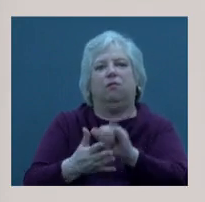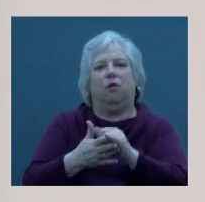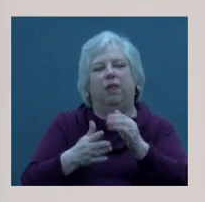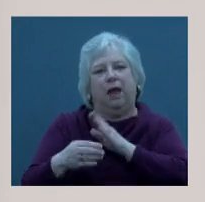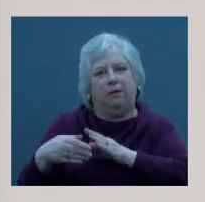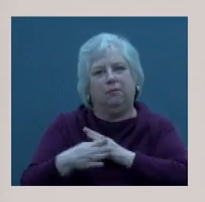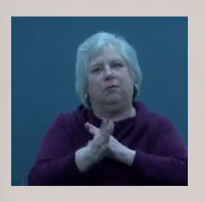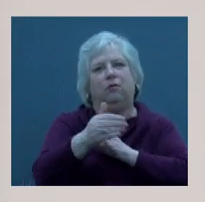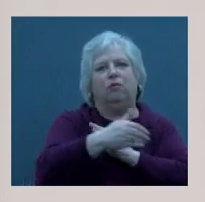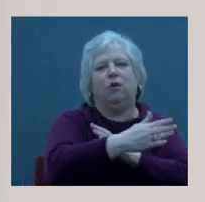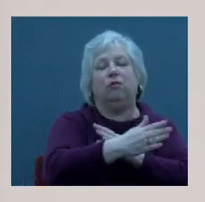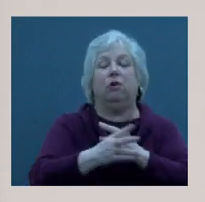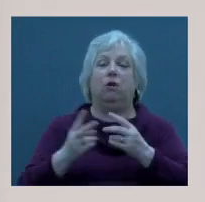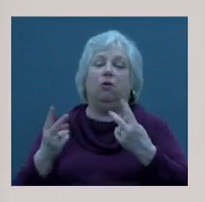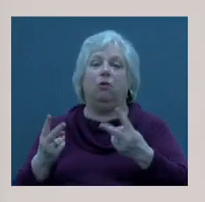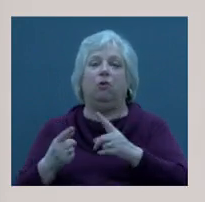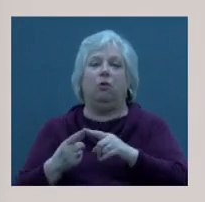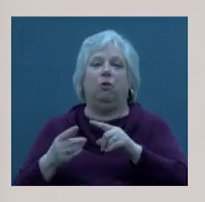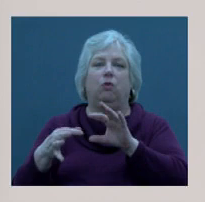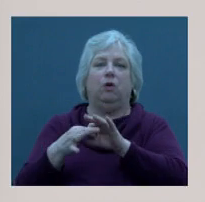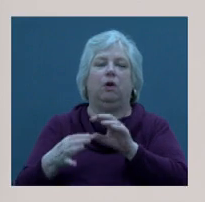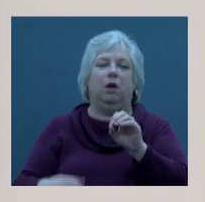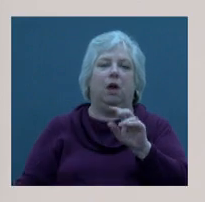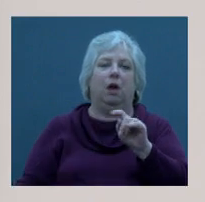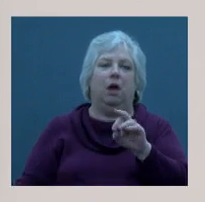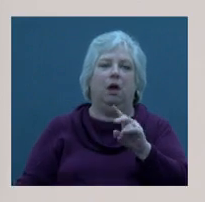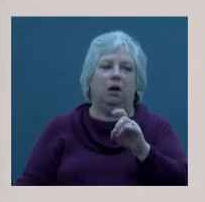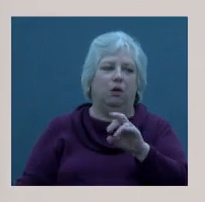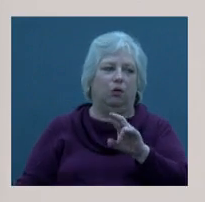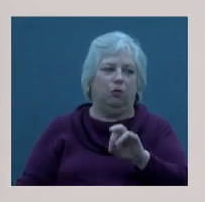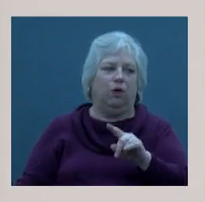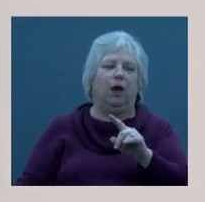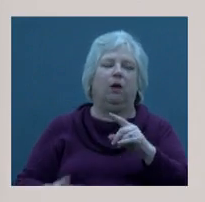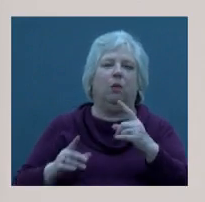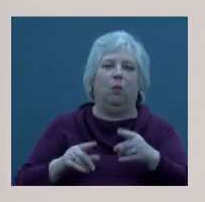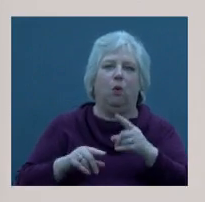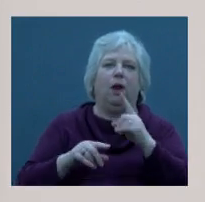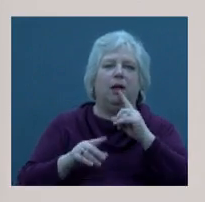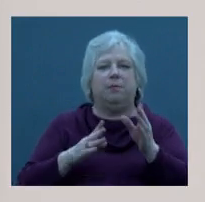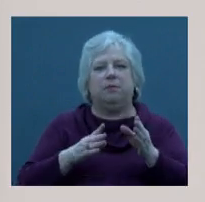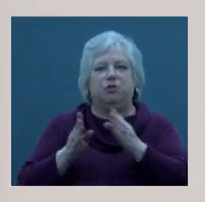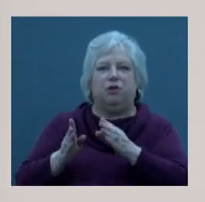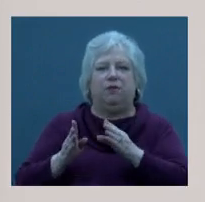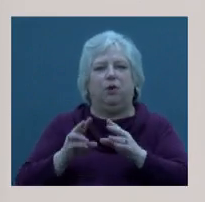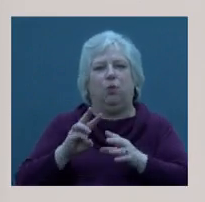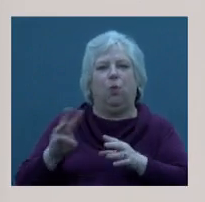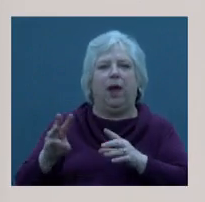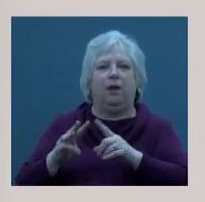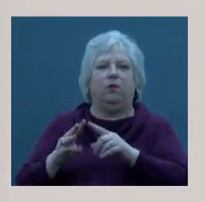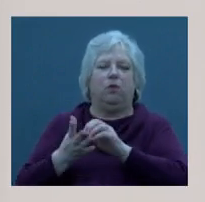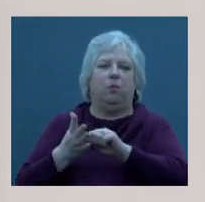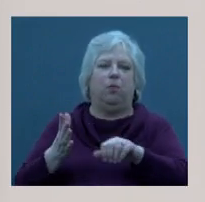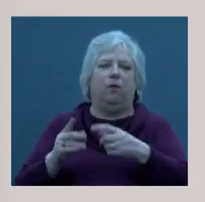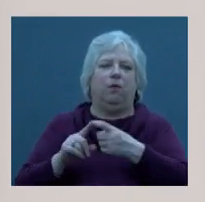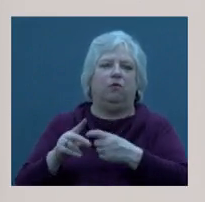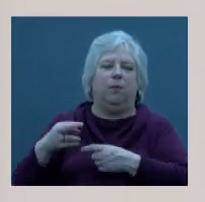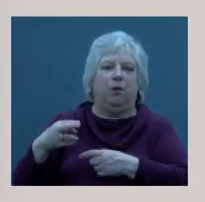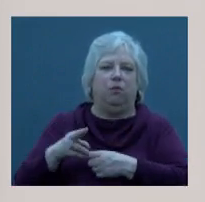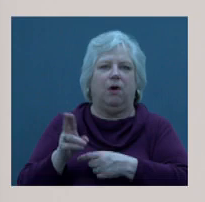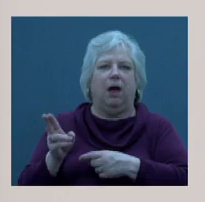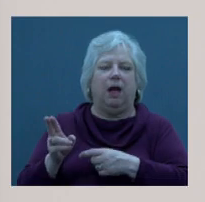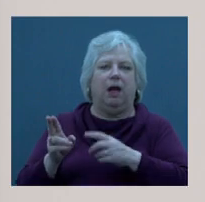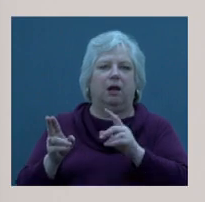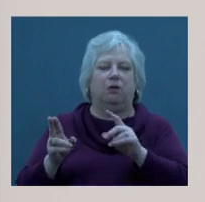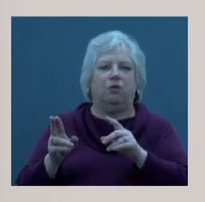Creek Road. The drive closer to the intersection with Bass Pro Drive has been shifted west to remove it from the right-hand turn